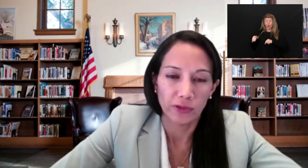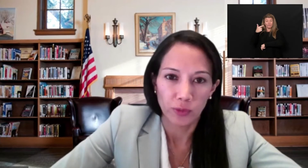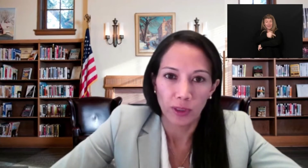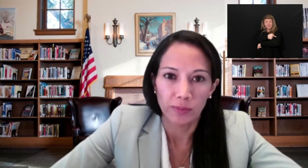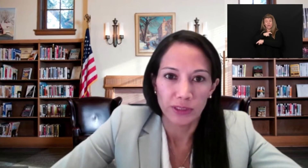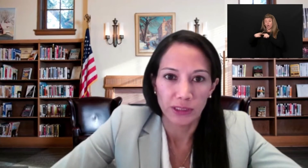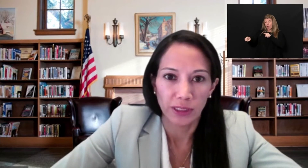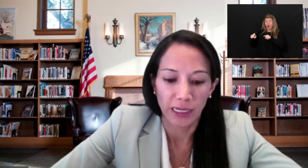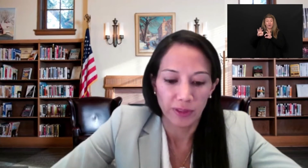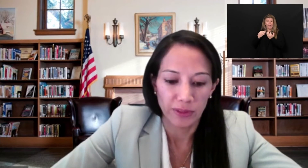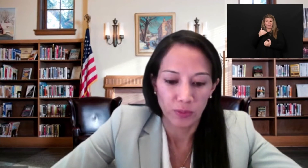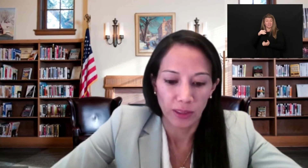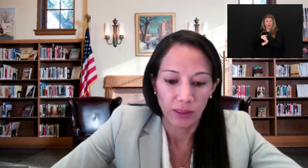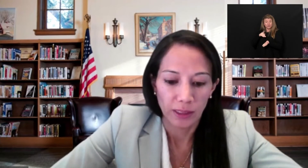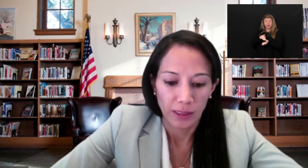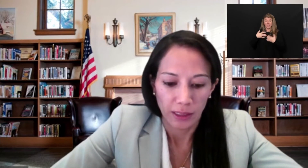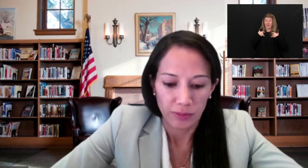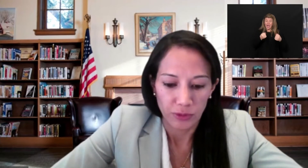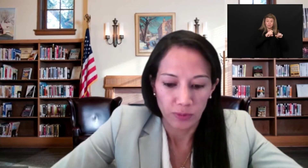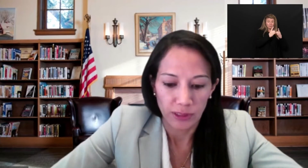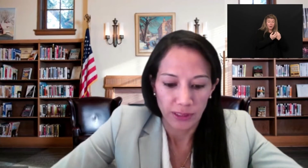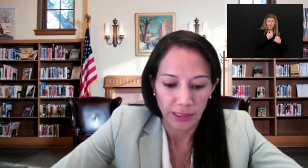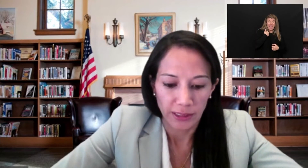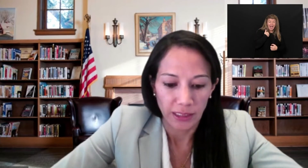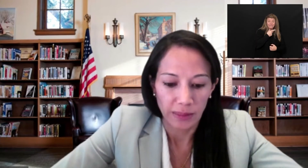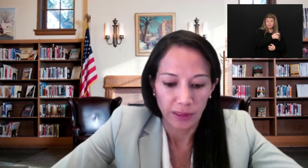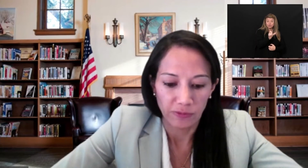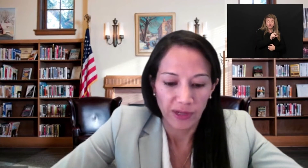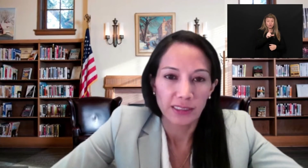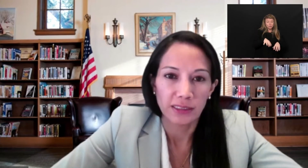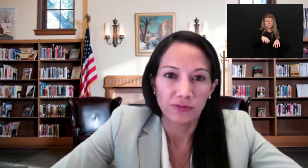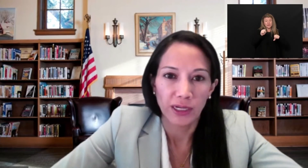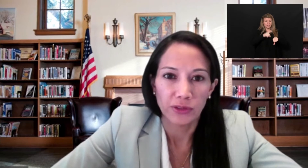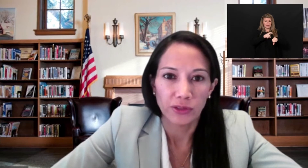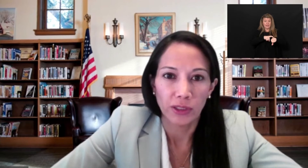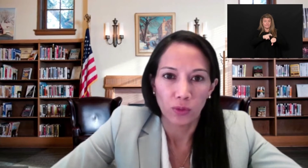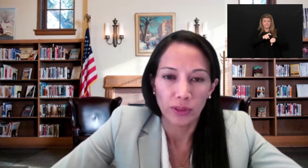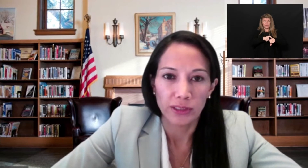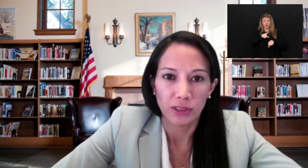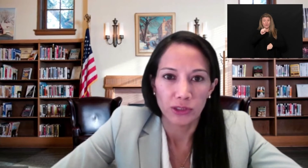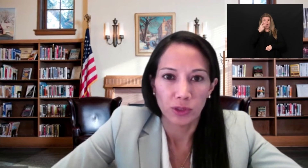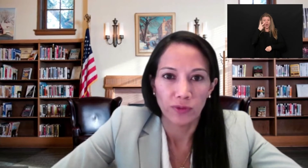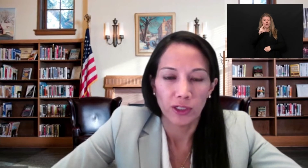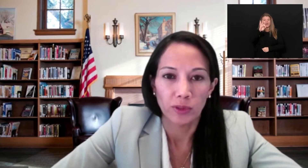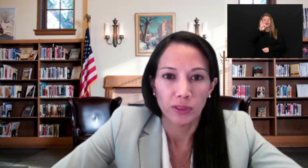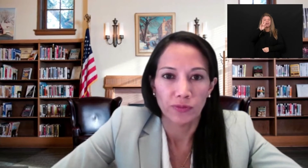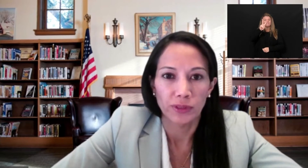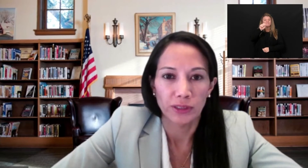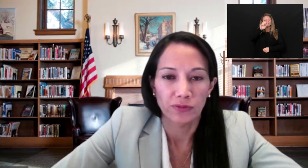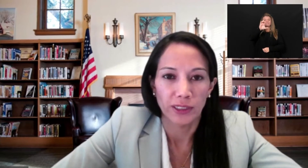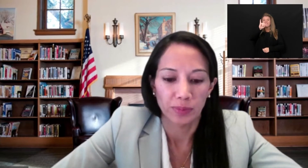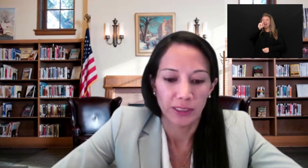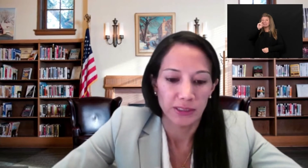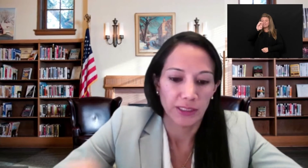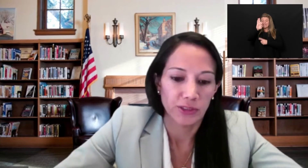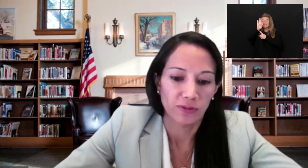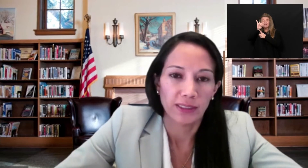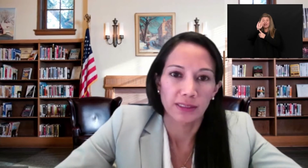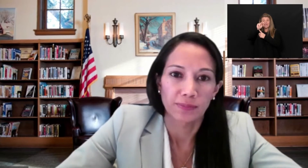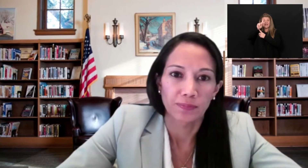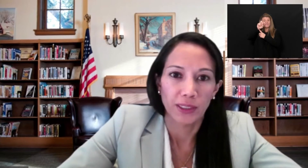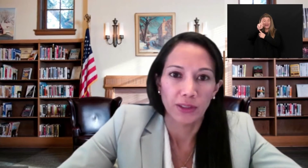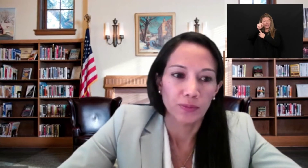doctor. Health departments still have them as well. So do want to take that time. Vaccinefinder.org is also available if you need to find a place to